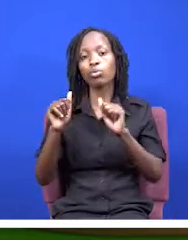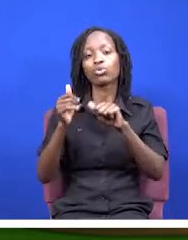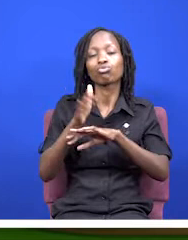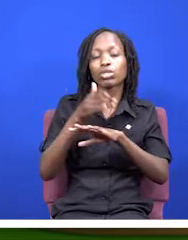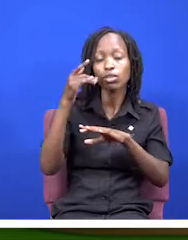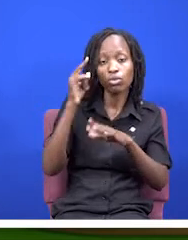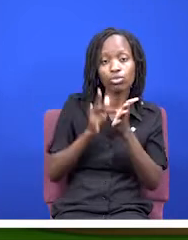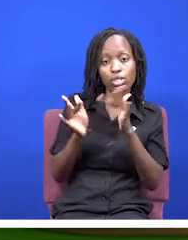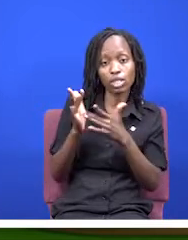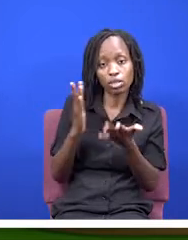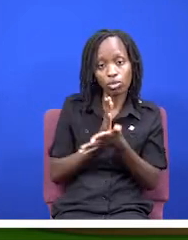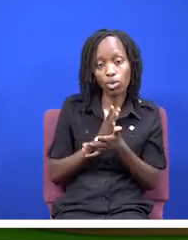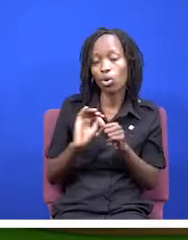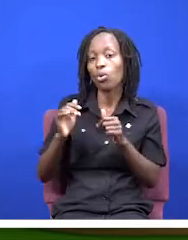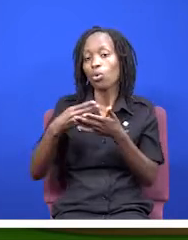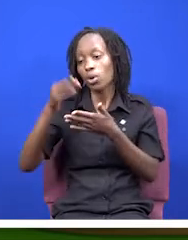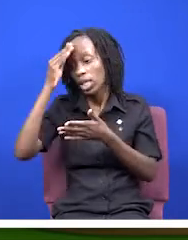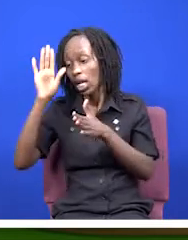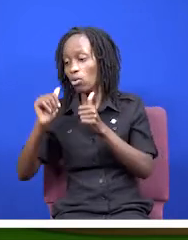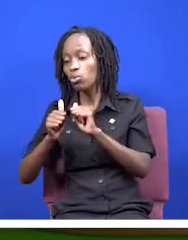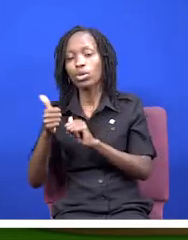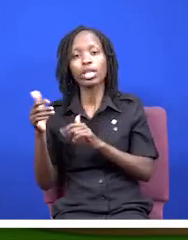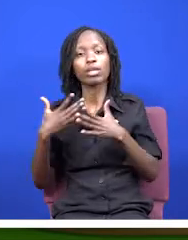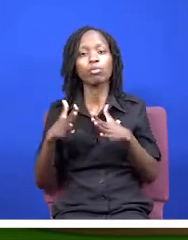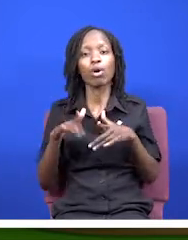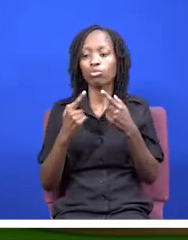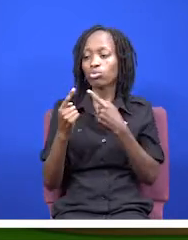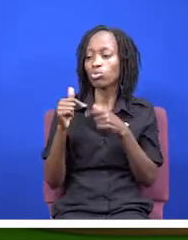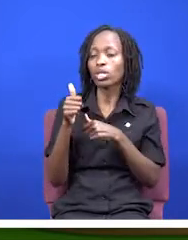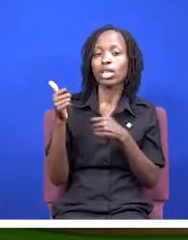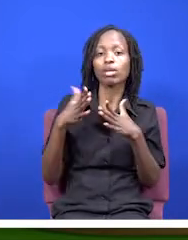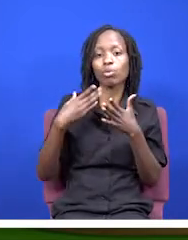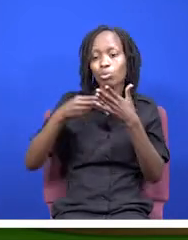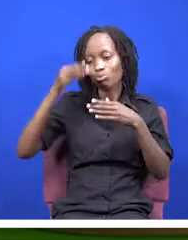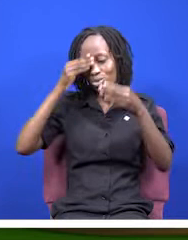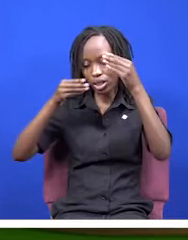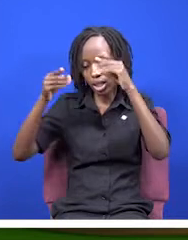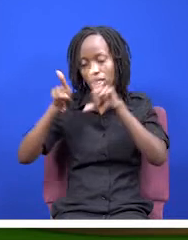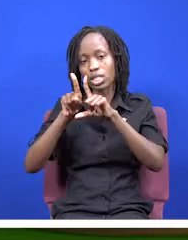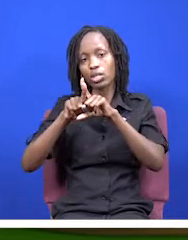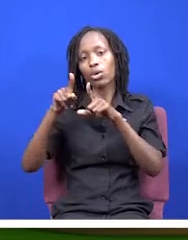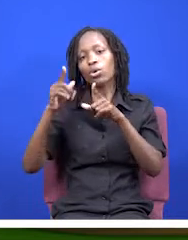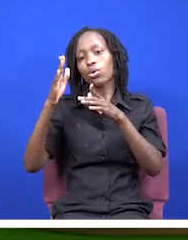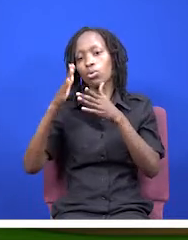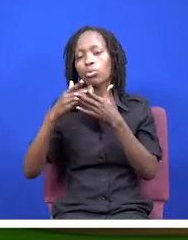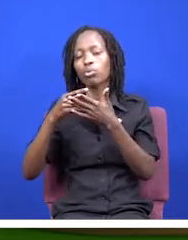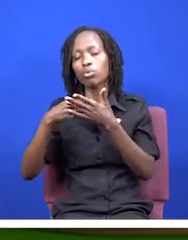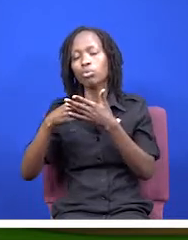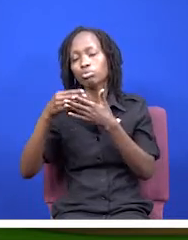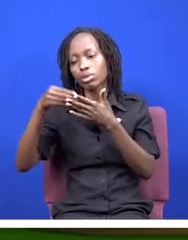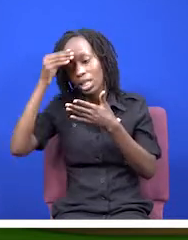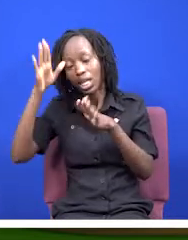can sing songs for Jesus. We learn how to play with others, how to talk with others, and even how to recite